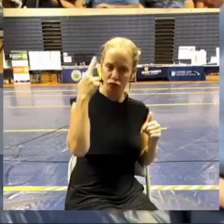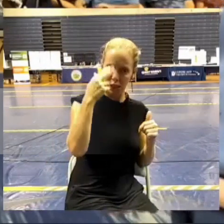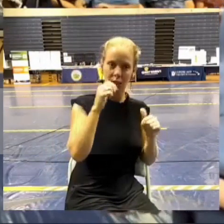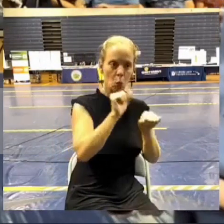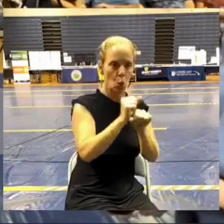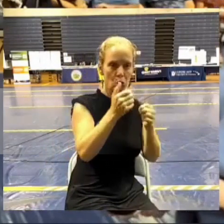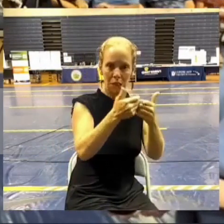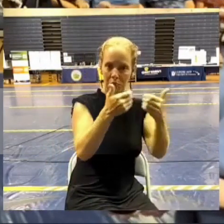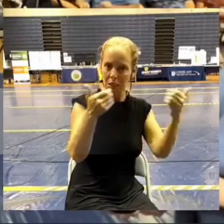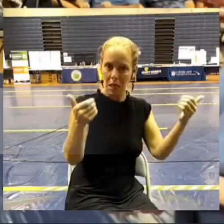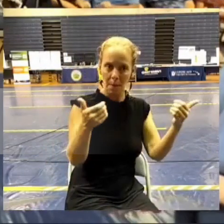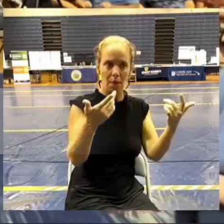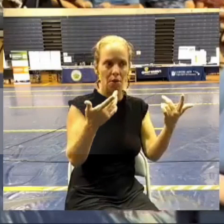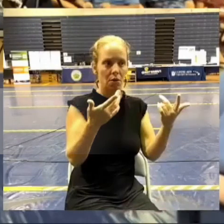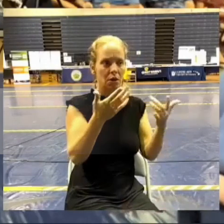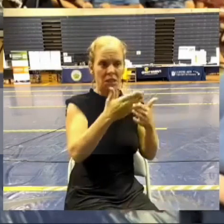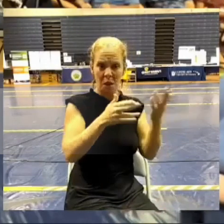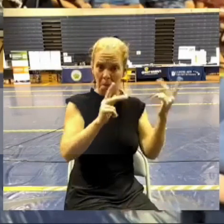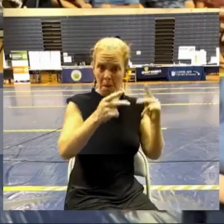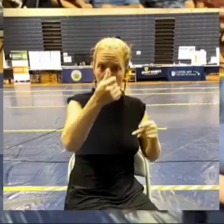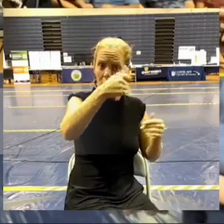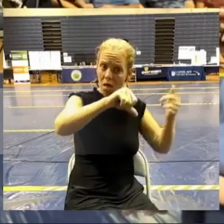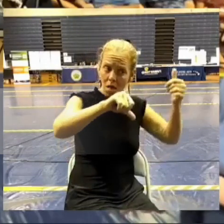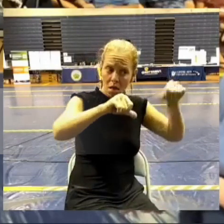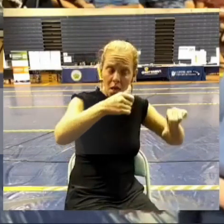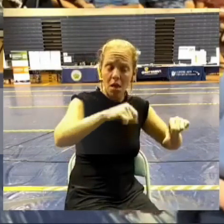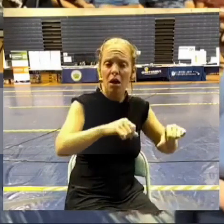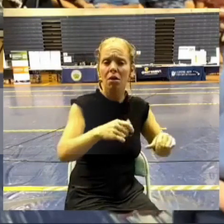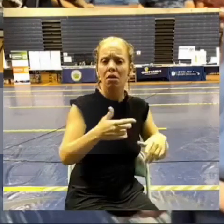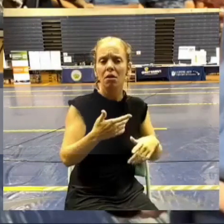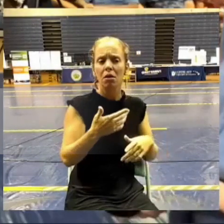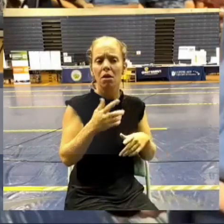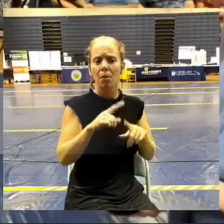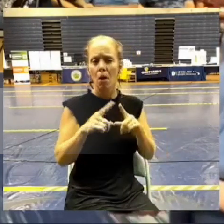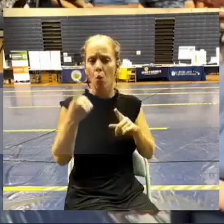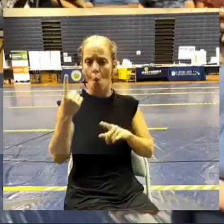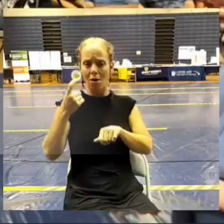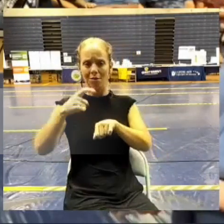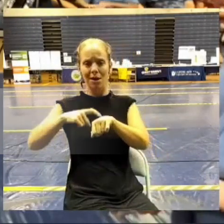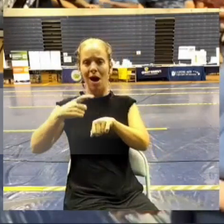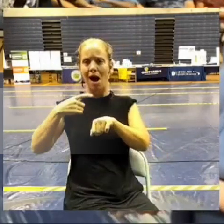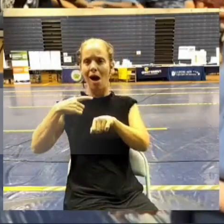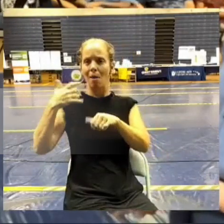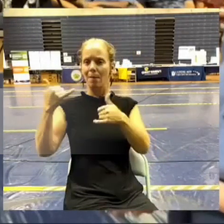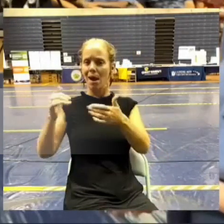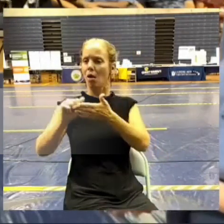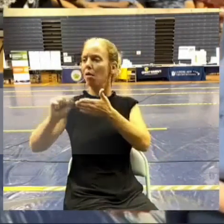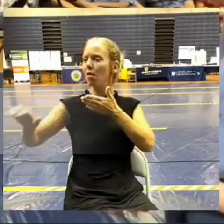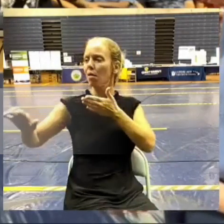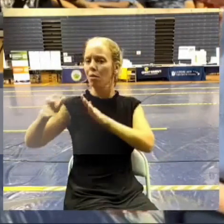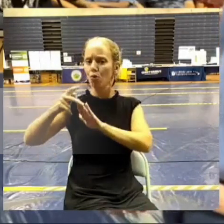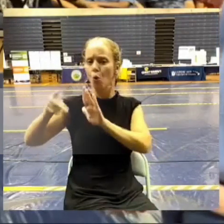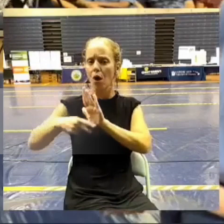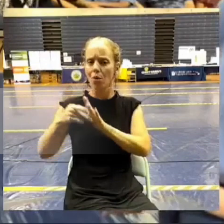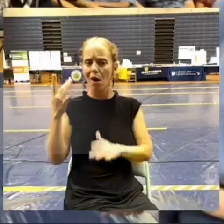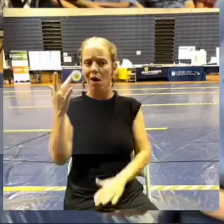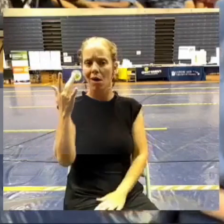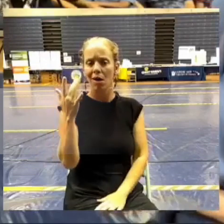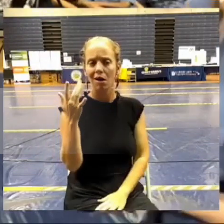and they denied it like two times. So how come I got one shot and I got thrown out of the